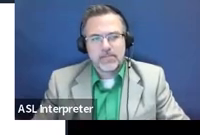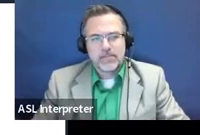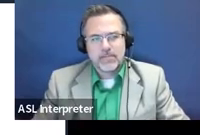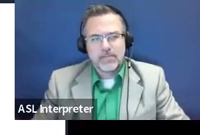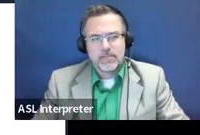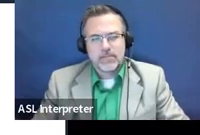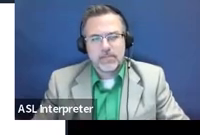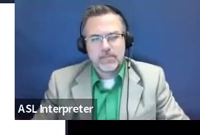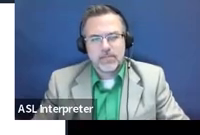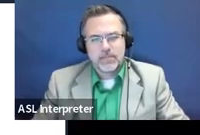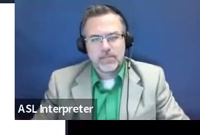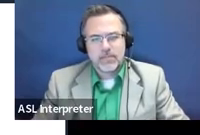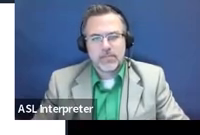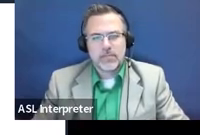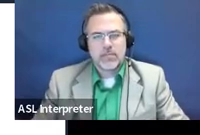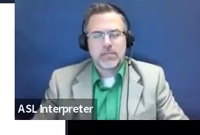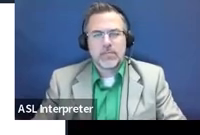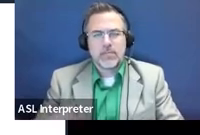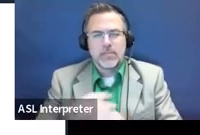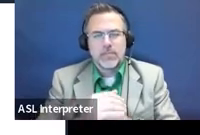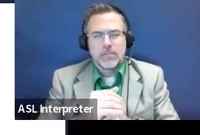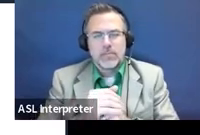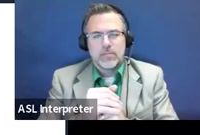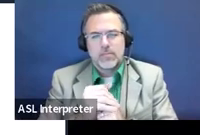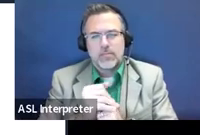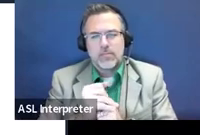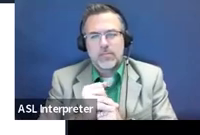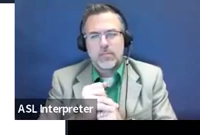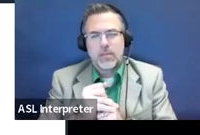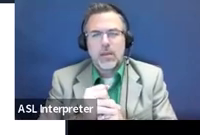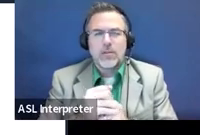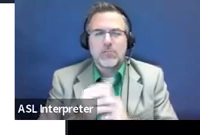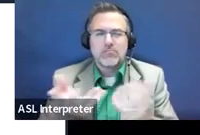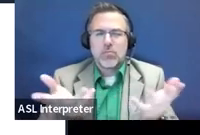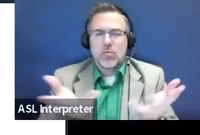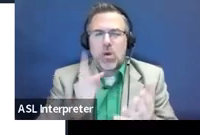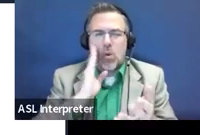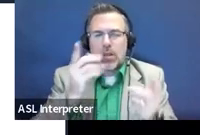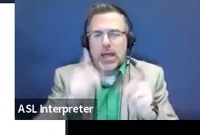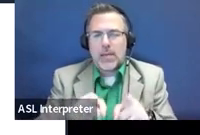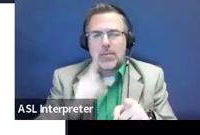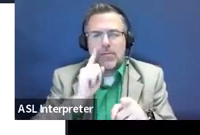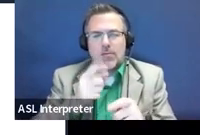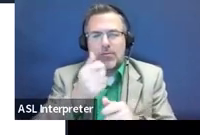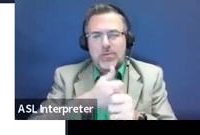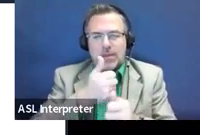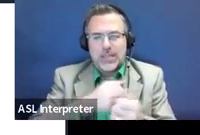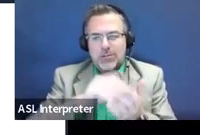and making those determinations about what's going to happen for that student.